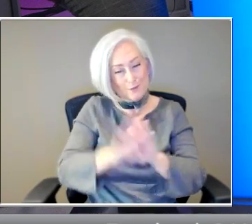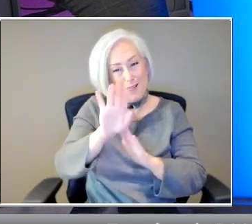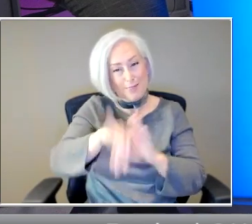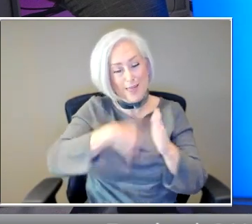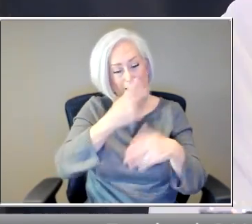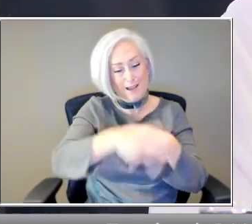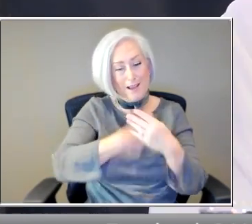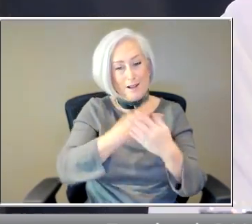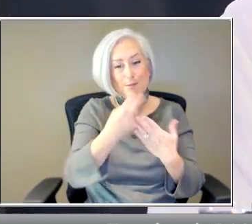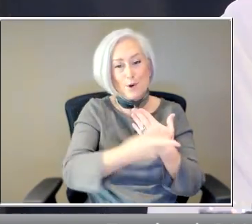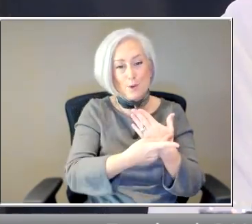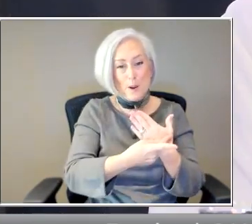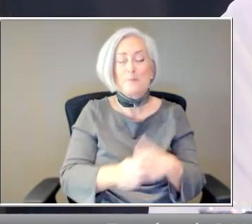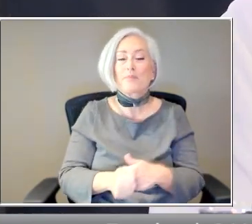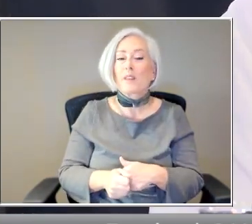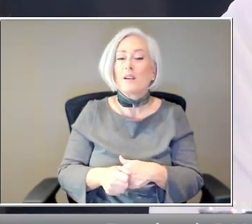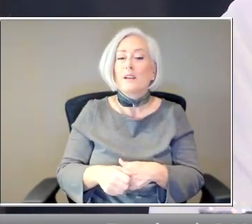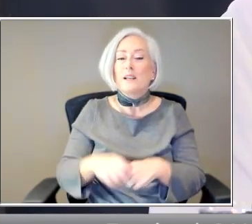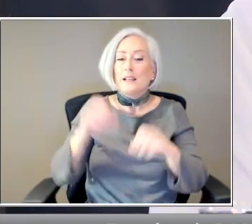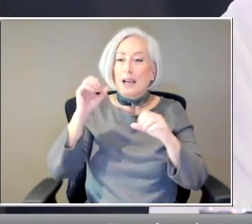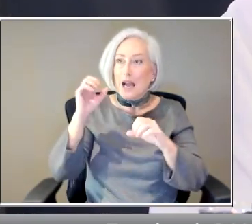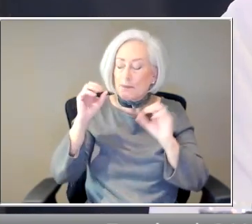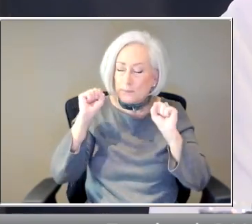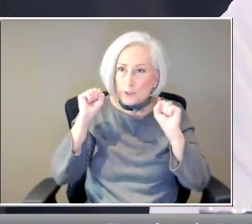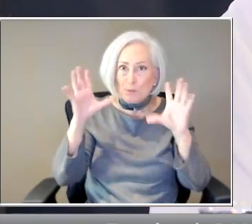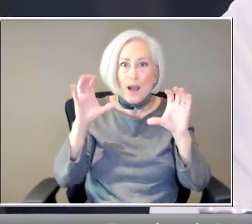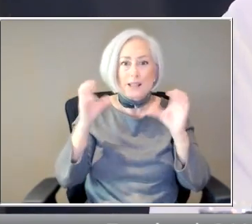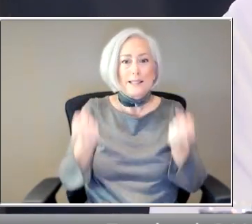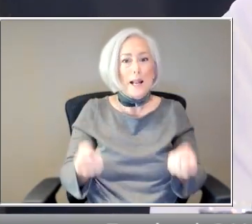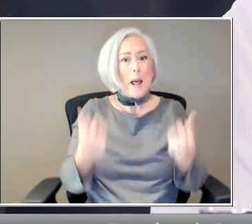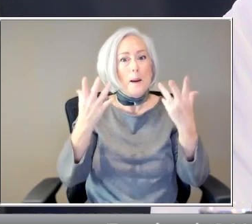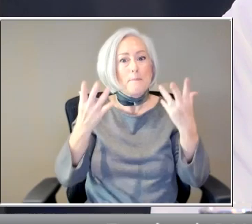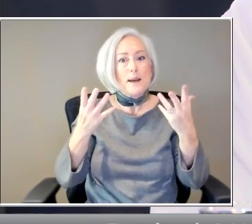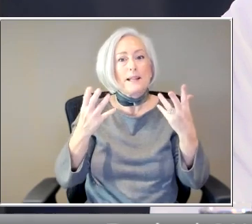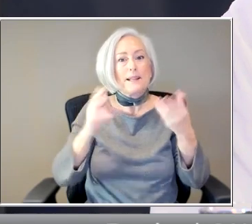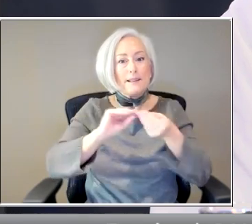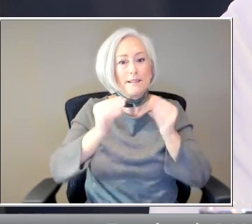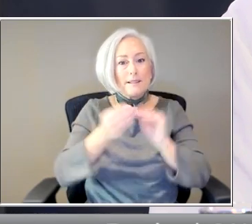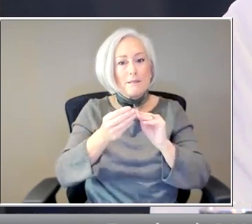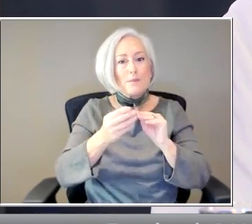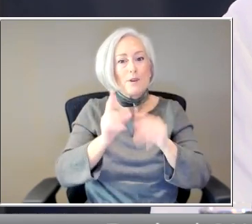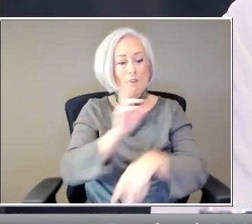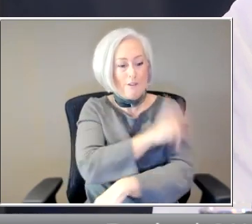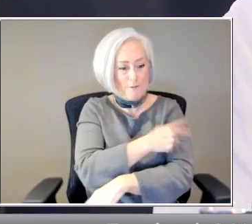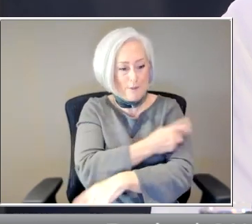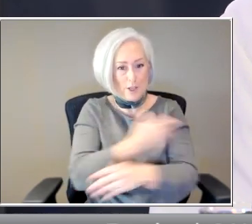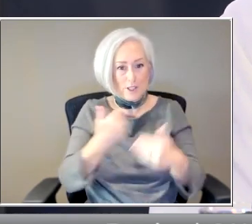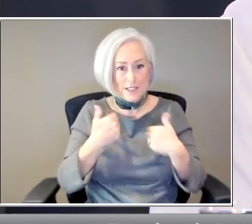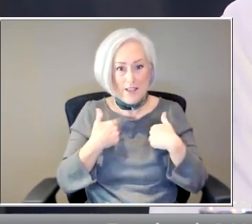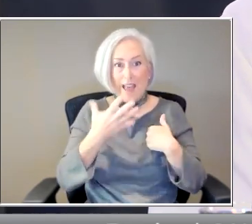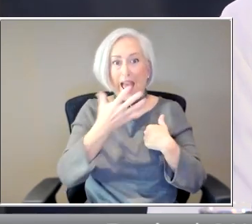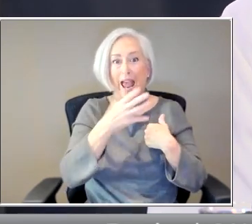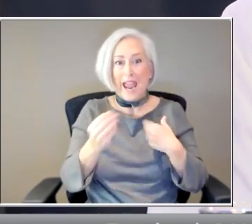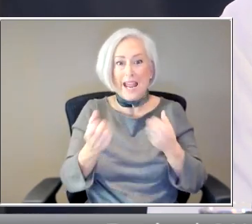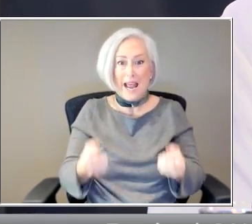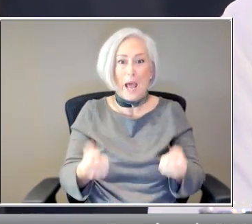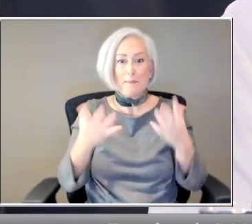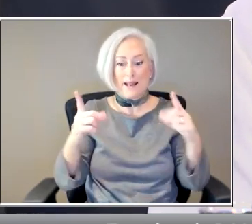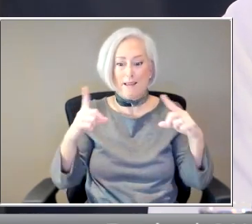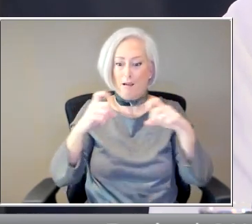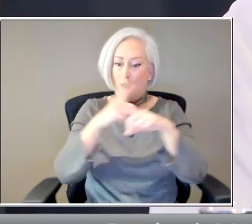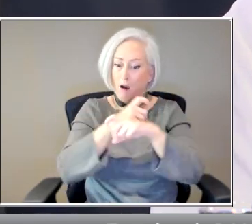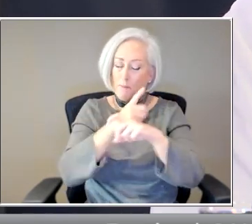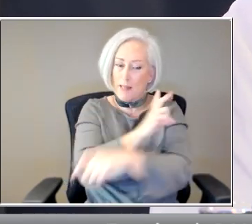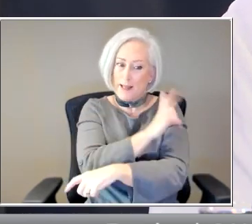like the number of patients that we have, but also the patient complexity. I think that's the big evolution over the last 24